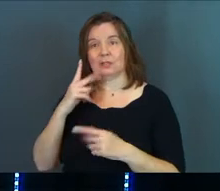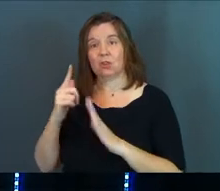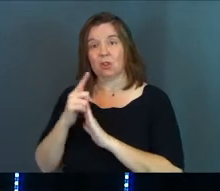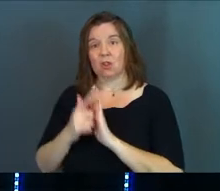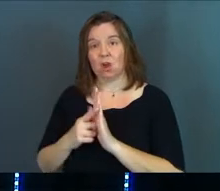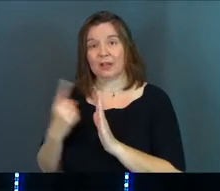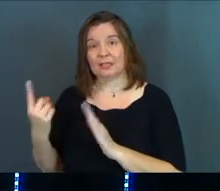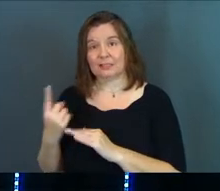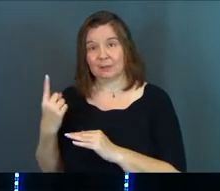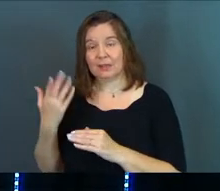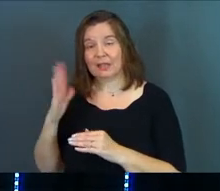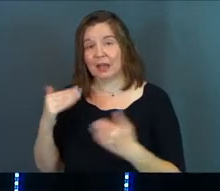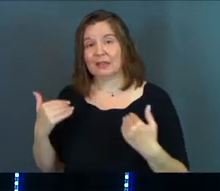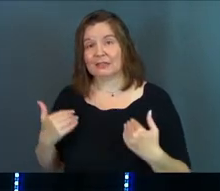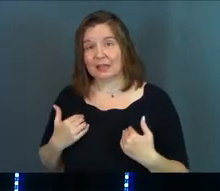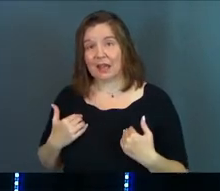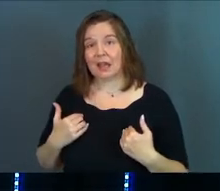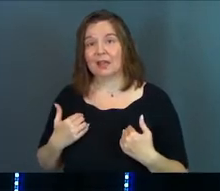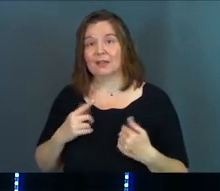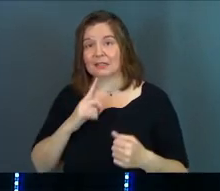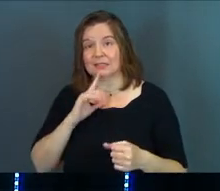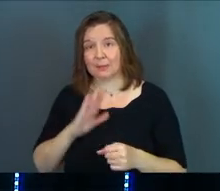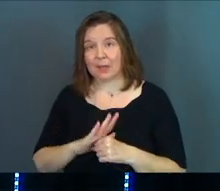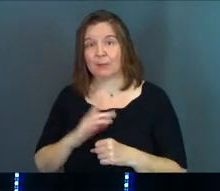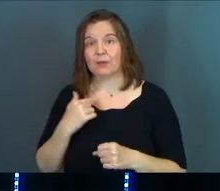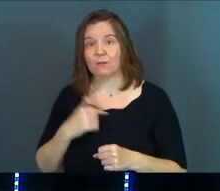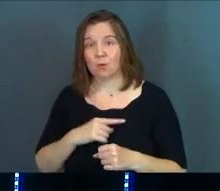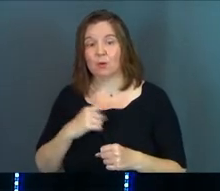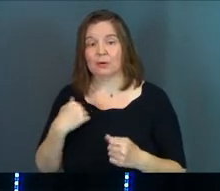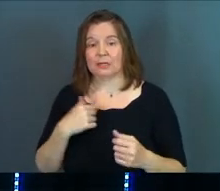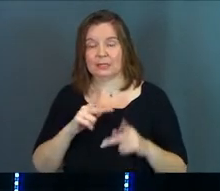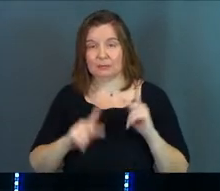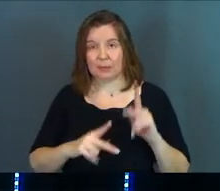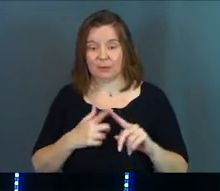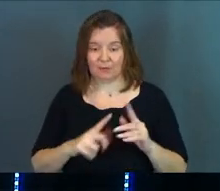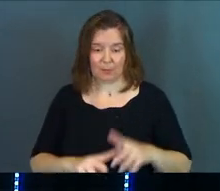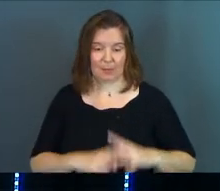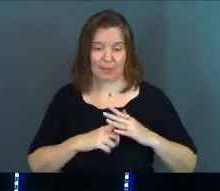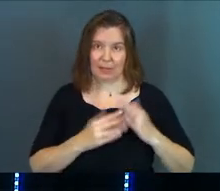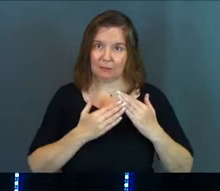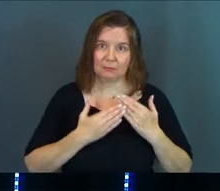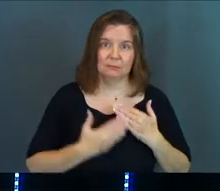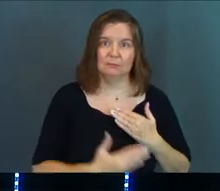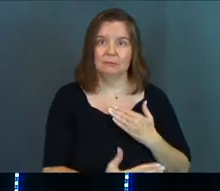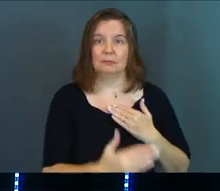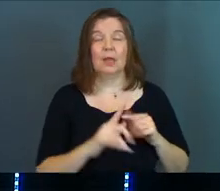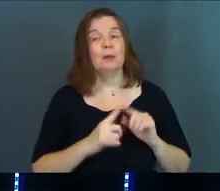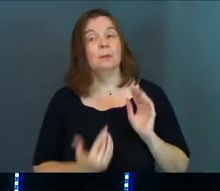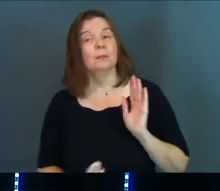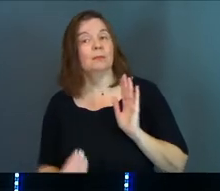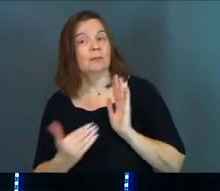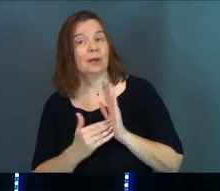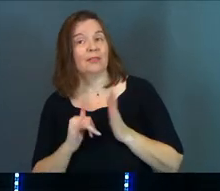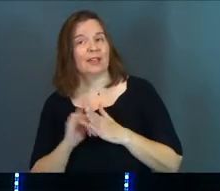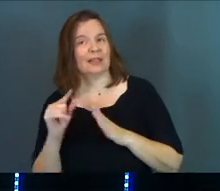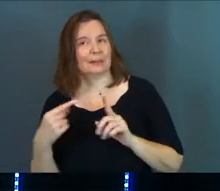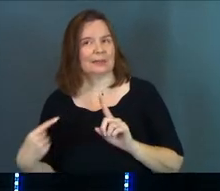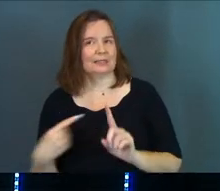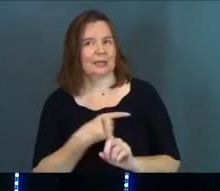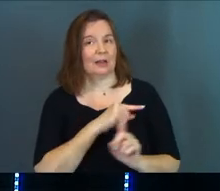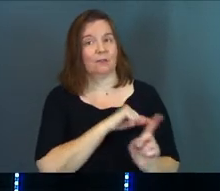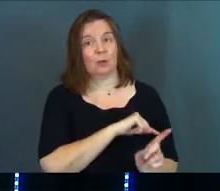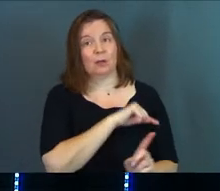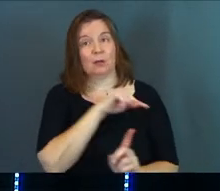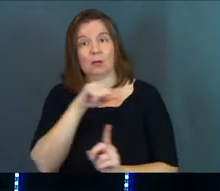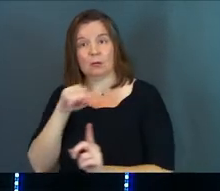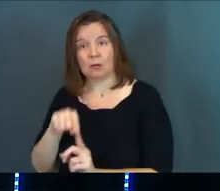law has been something, right? God has had these commandments for his people kind of from the very start. But again, that's just a little sign. If we jump back in,